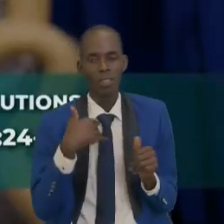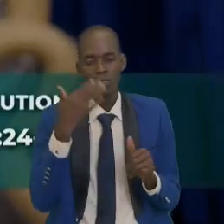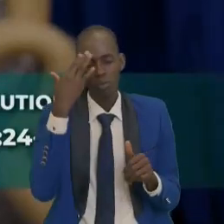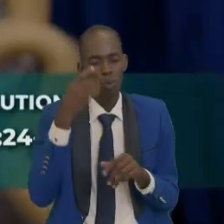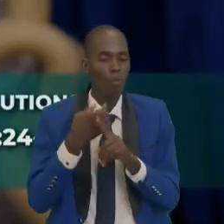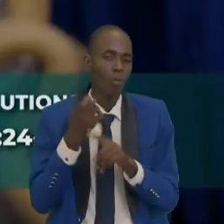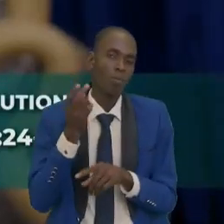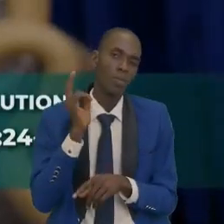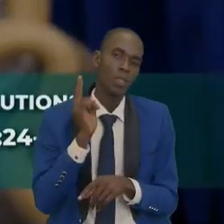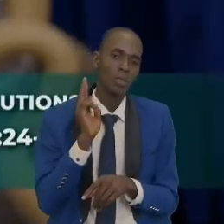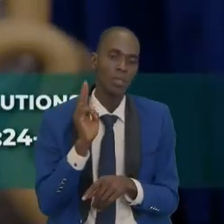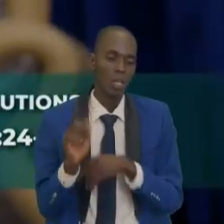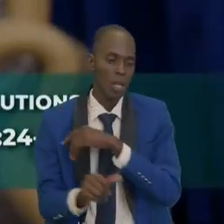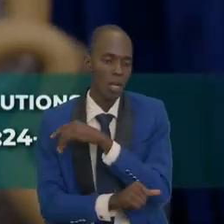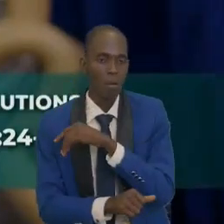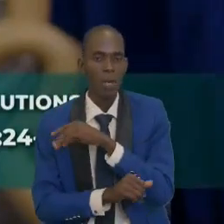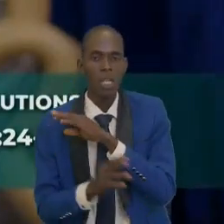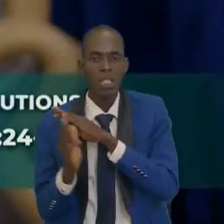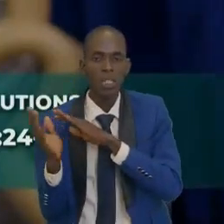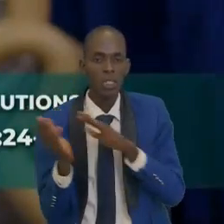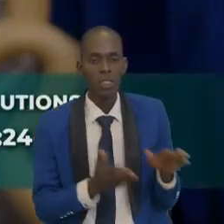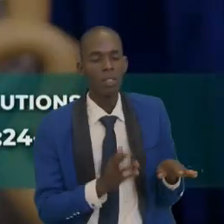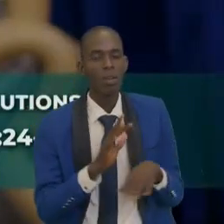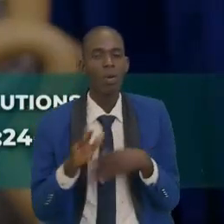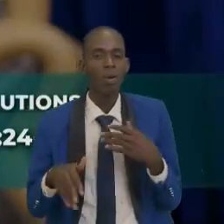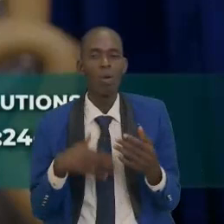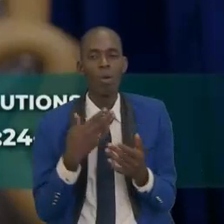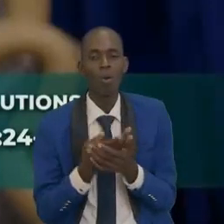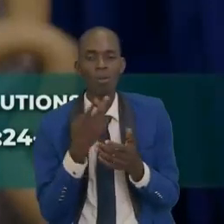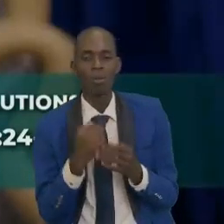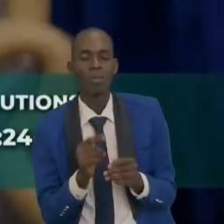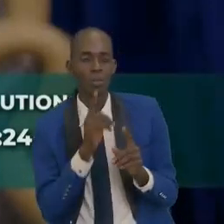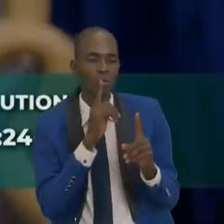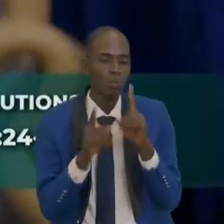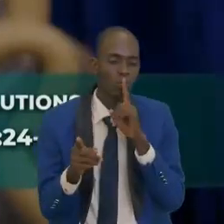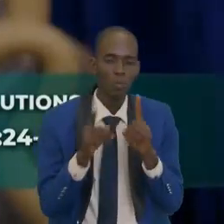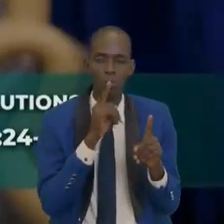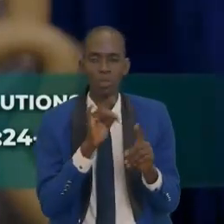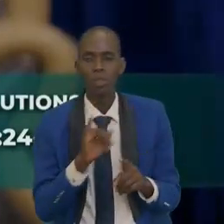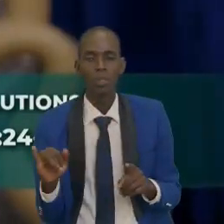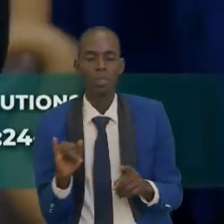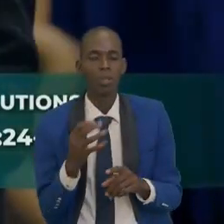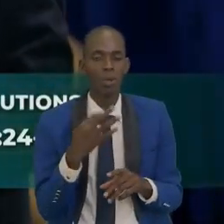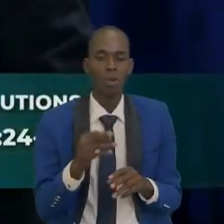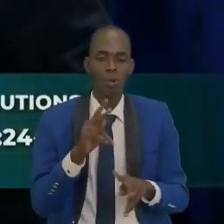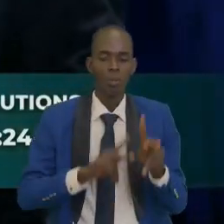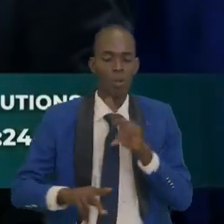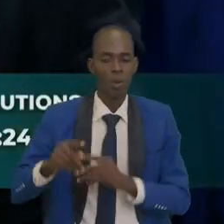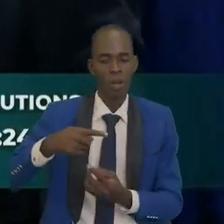he looked away from all the comments and the whatever they were saying all around him